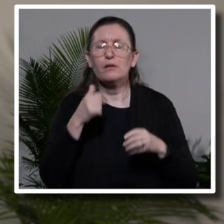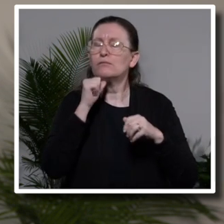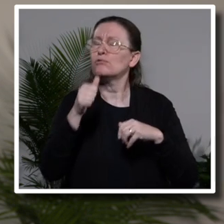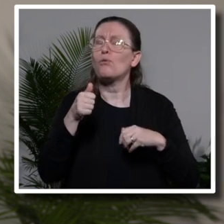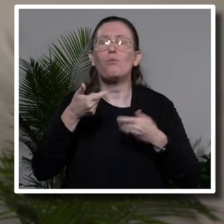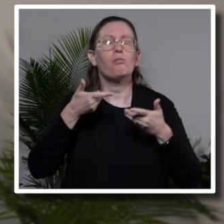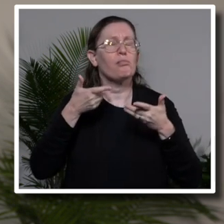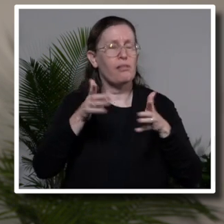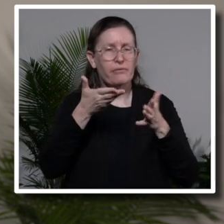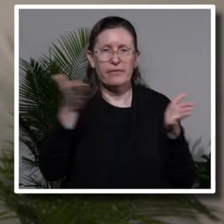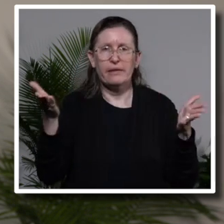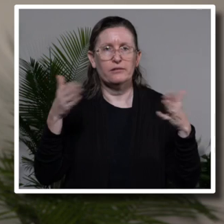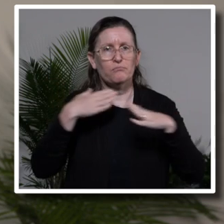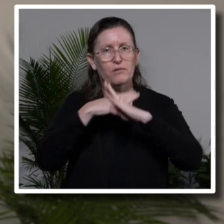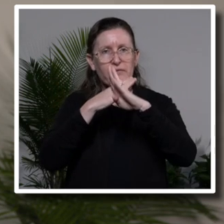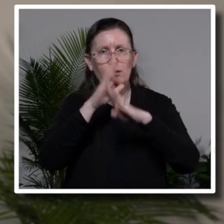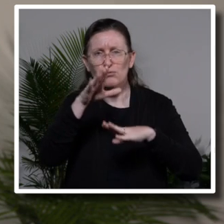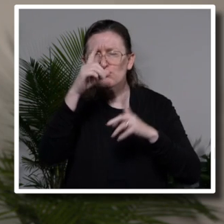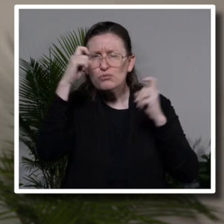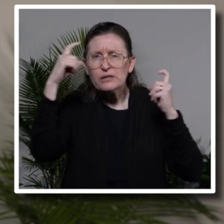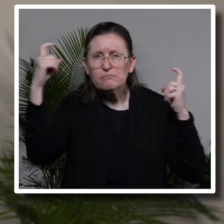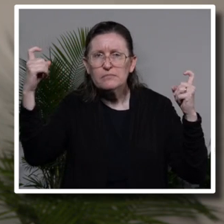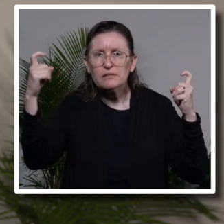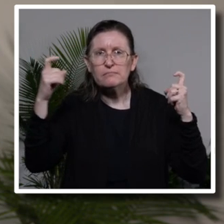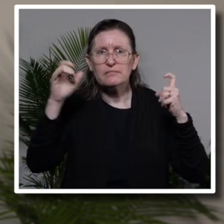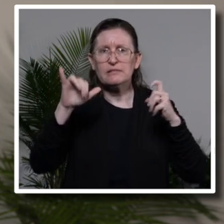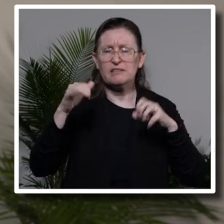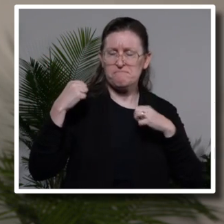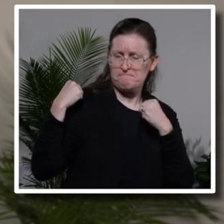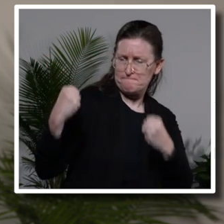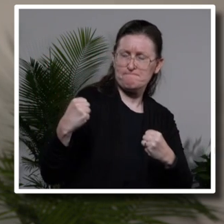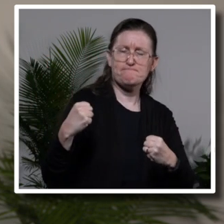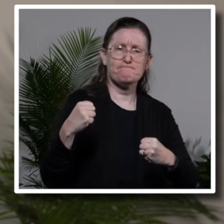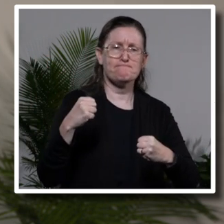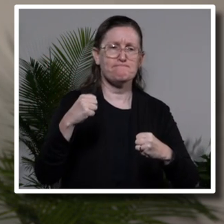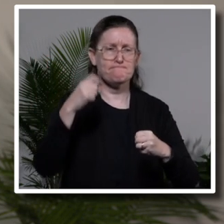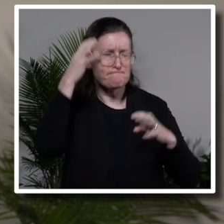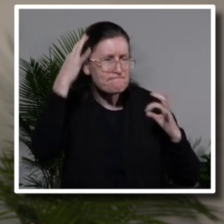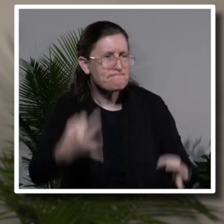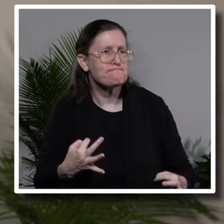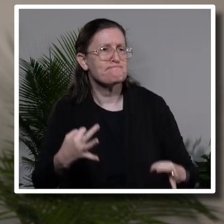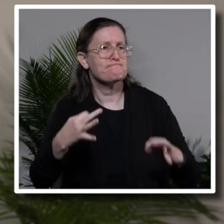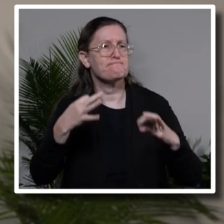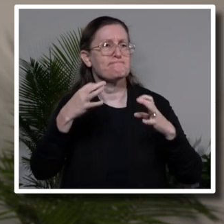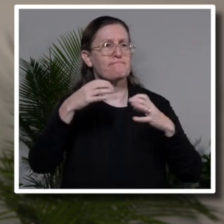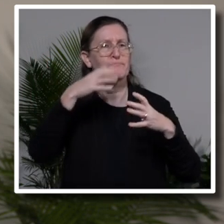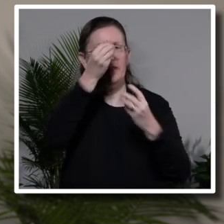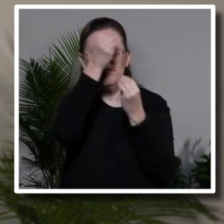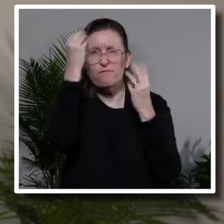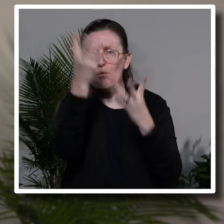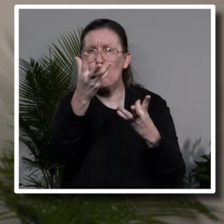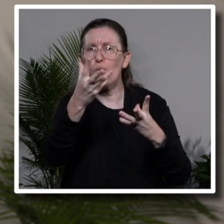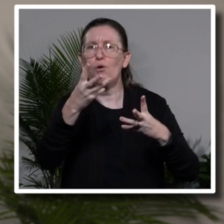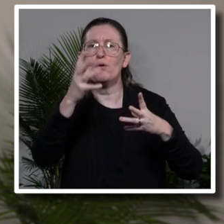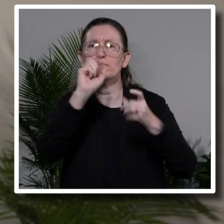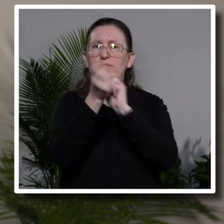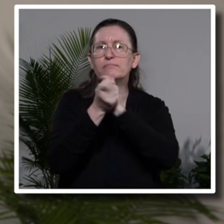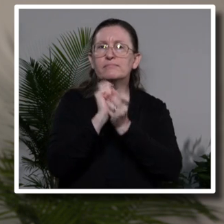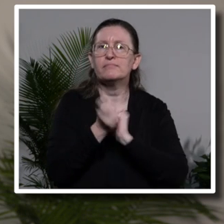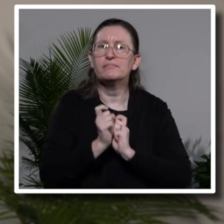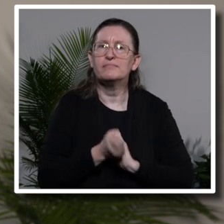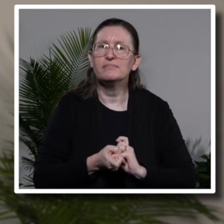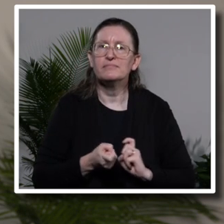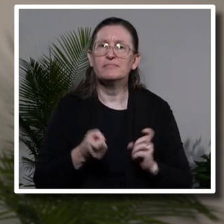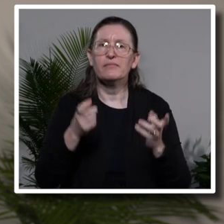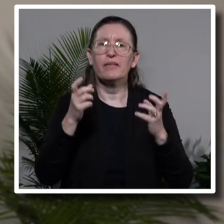anything prevent you from achieving your dreams. Stay headstrong, positive, informed, and adaptable to your surroundings.